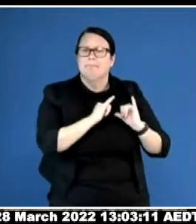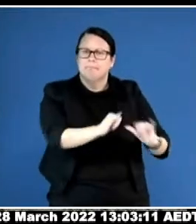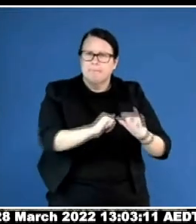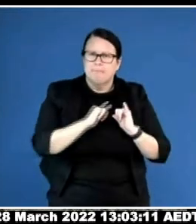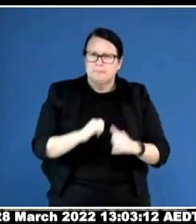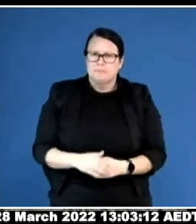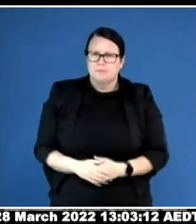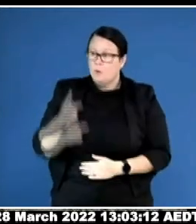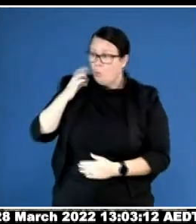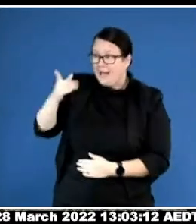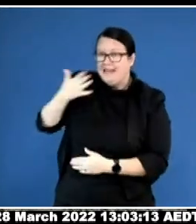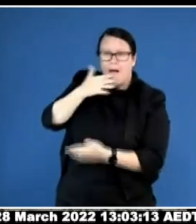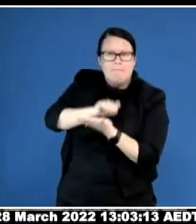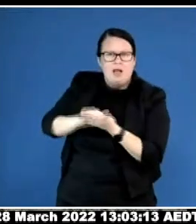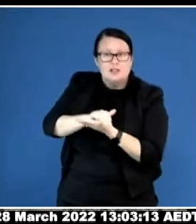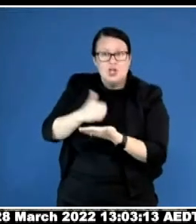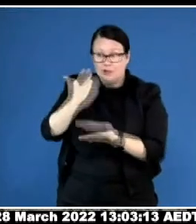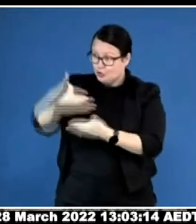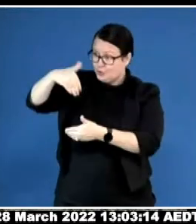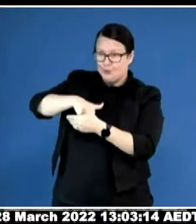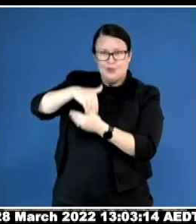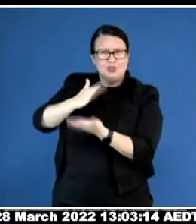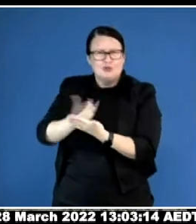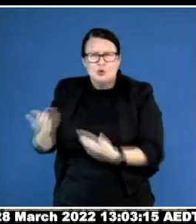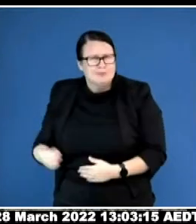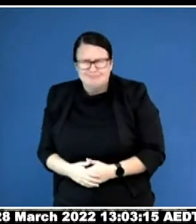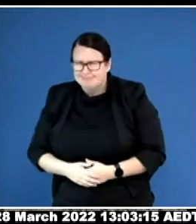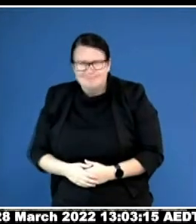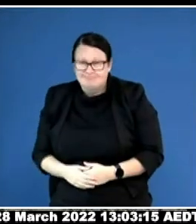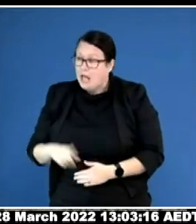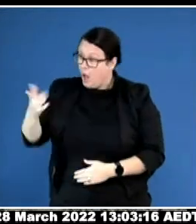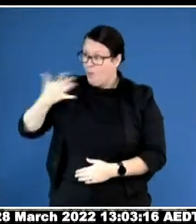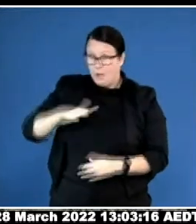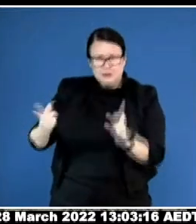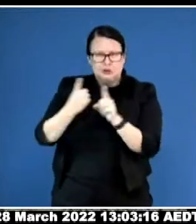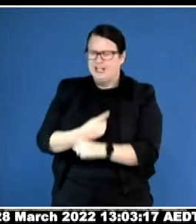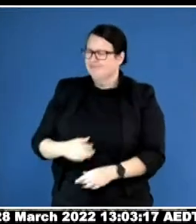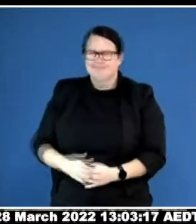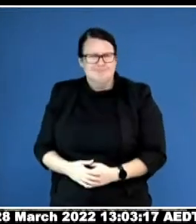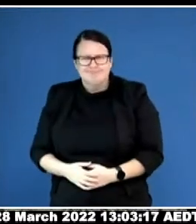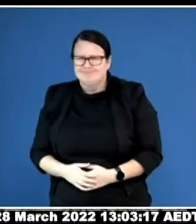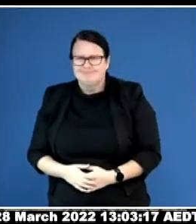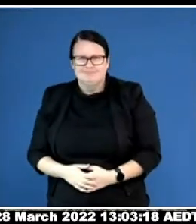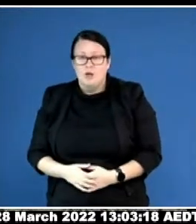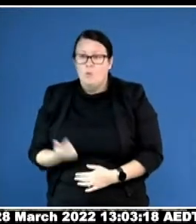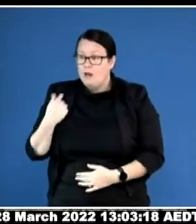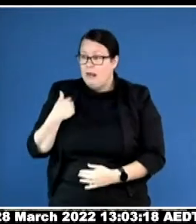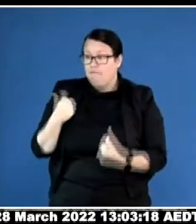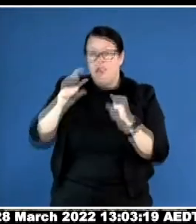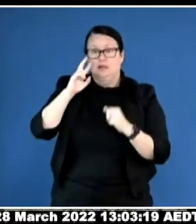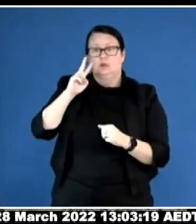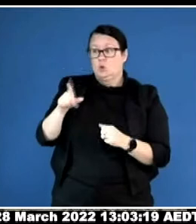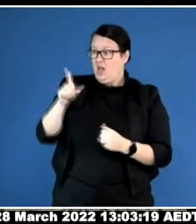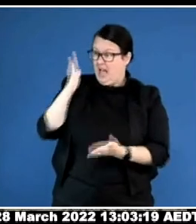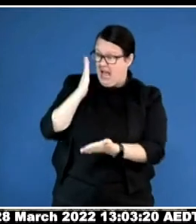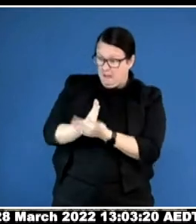true, and that he had no intention of ever changing. And it was when I finally saw, you know, for the last time that he had no intention of